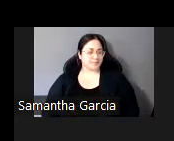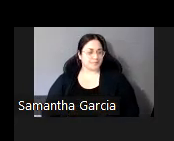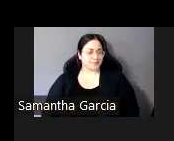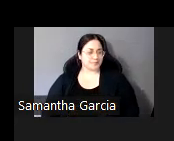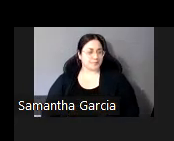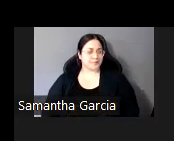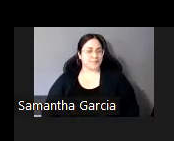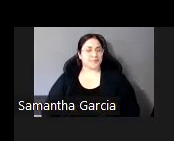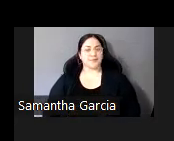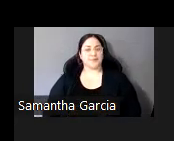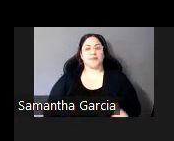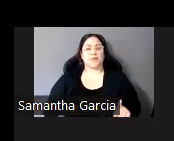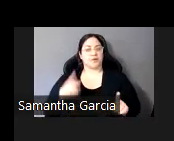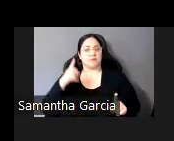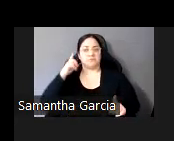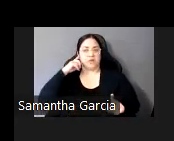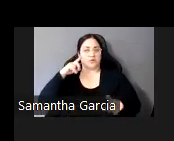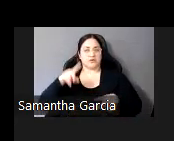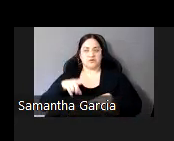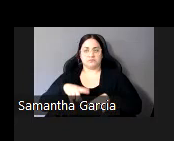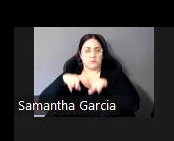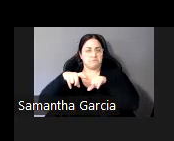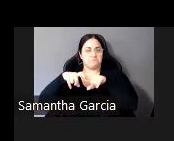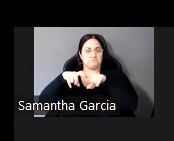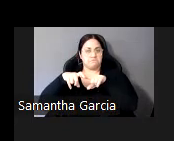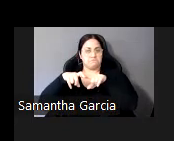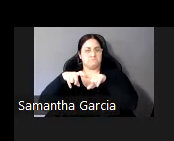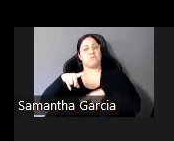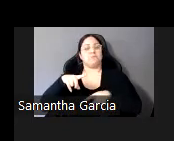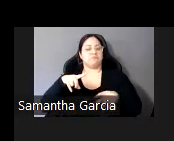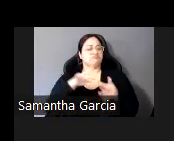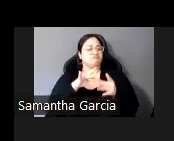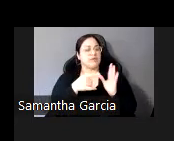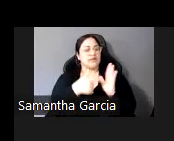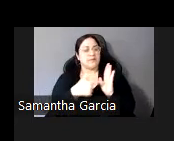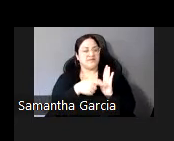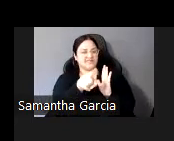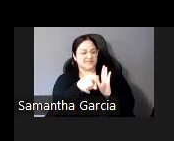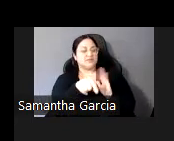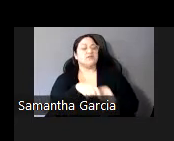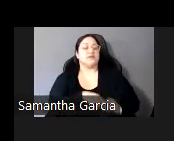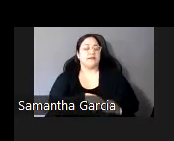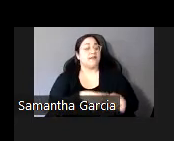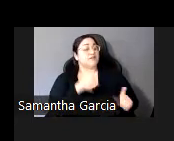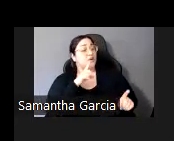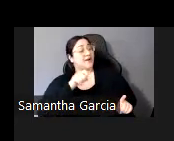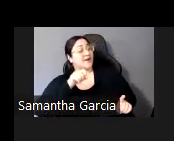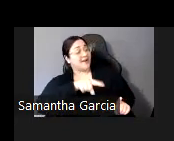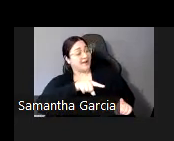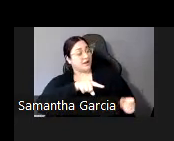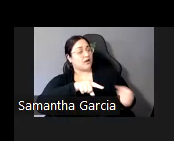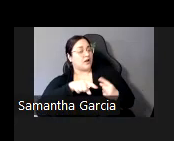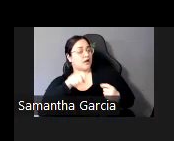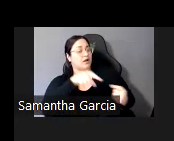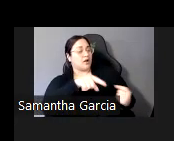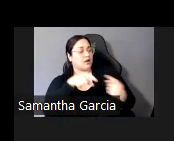Similar to that. And once you respond to these messages, a conversation is started with this fraudster, and their attempts is to try and build